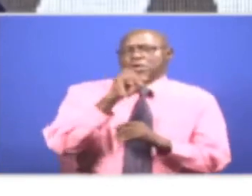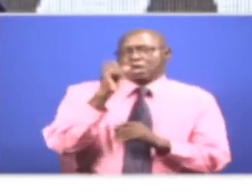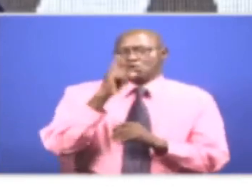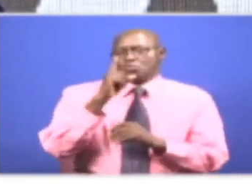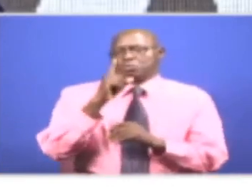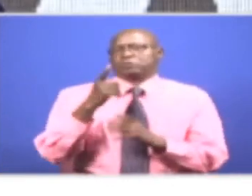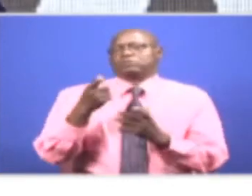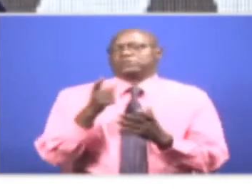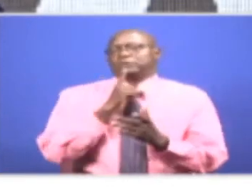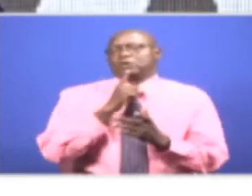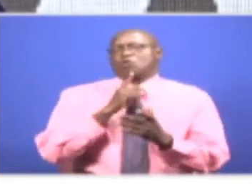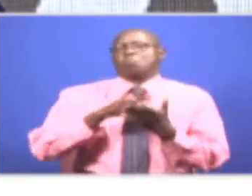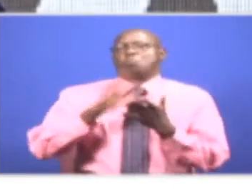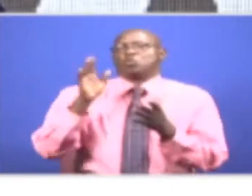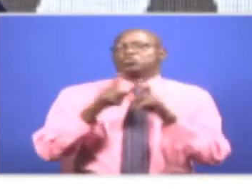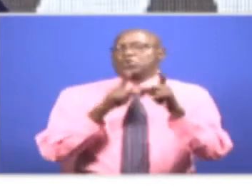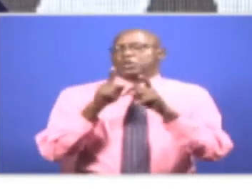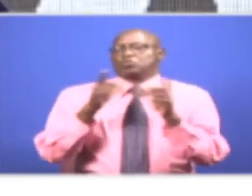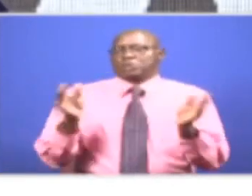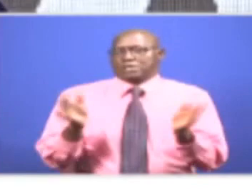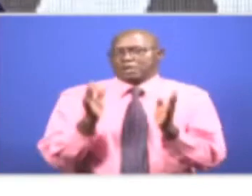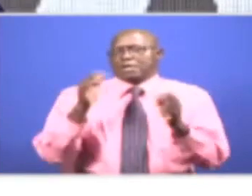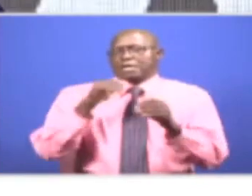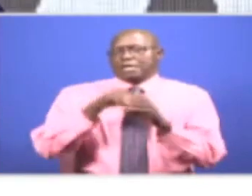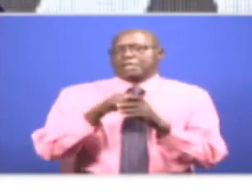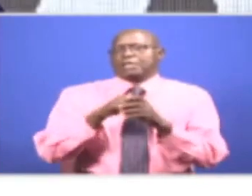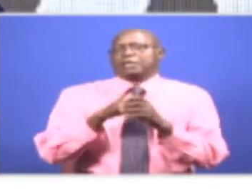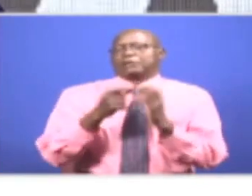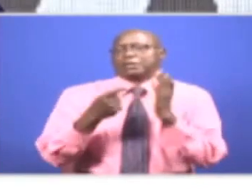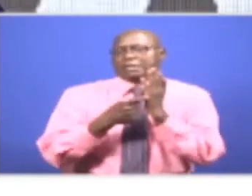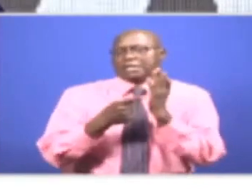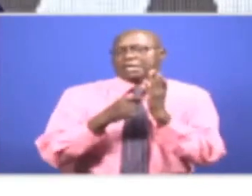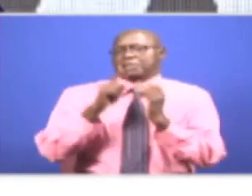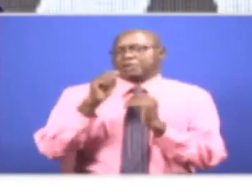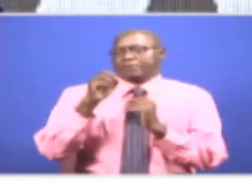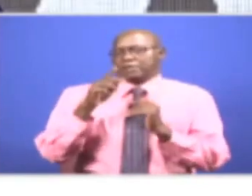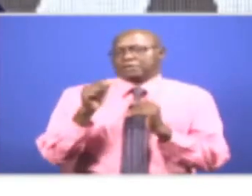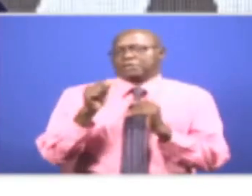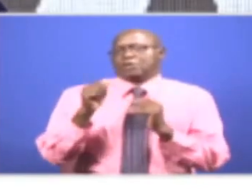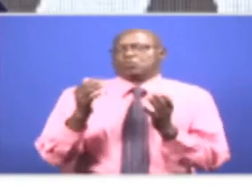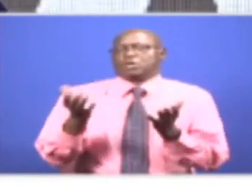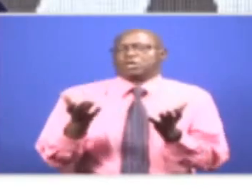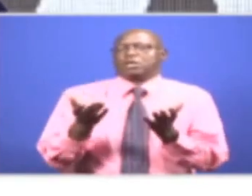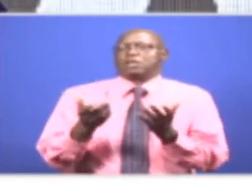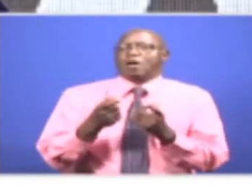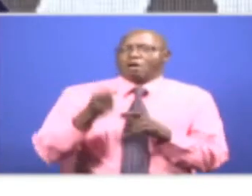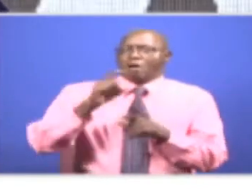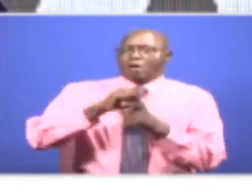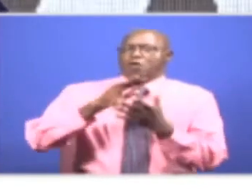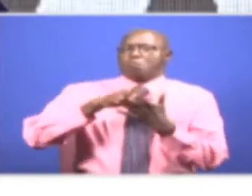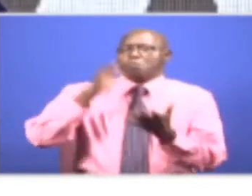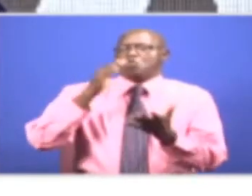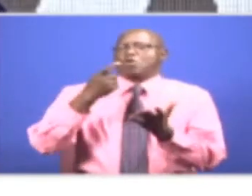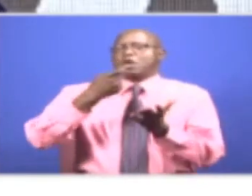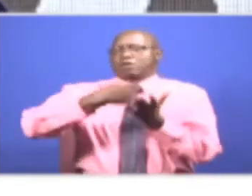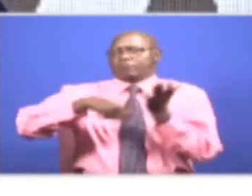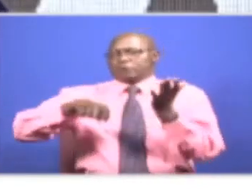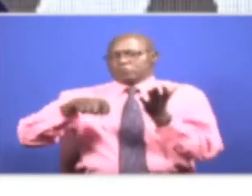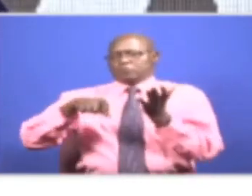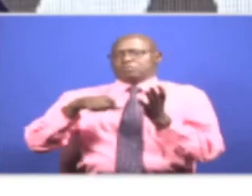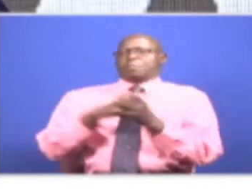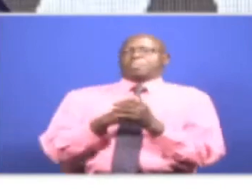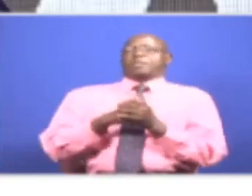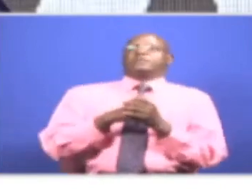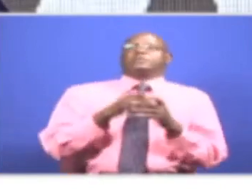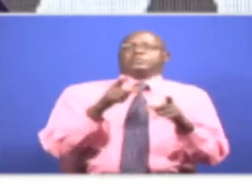more tourists in Taita Taveta, which will in turn increase the county's revenue. Loyford Kibara, who is the county commissioner, has also